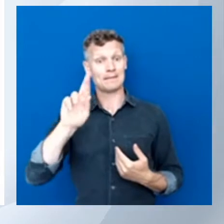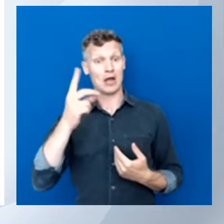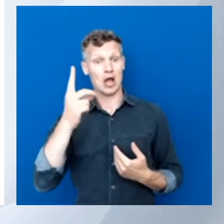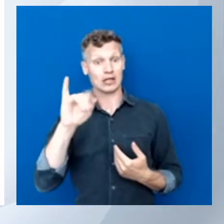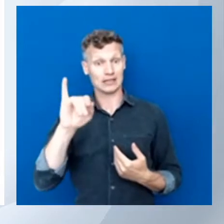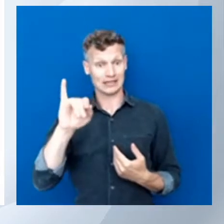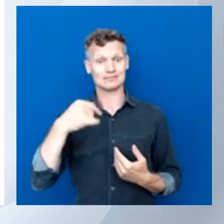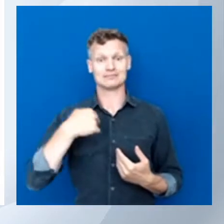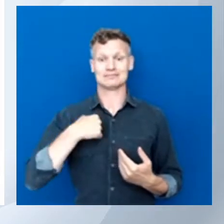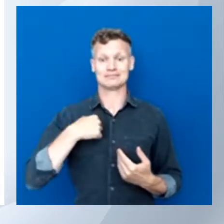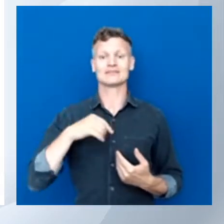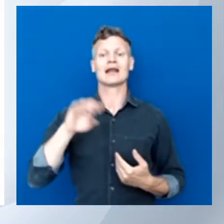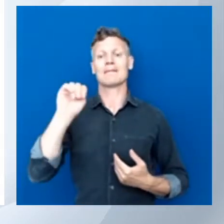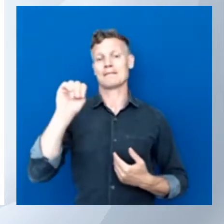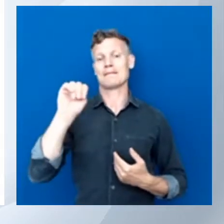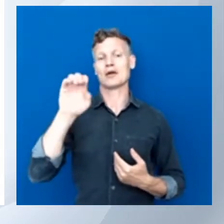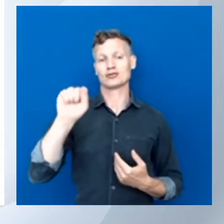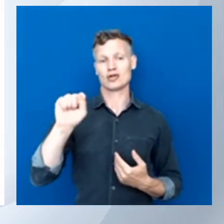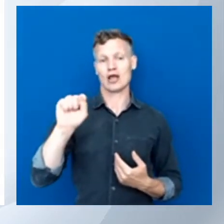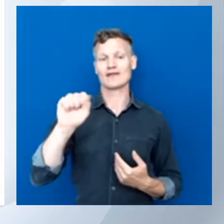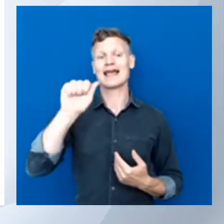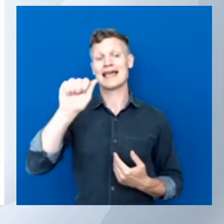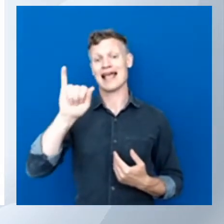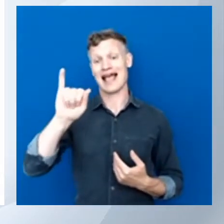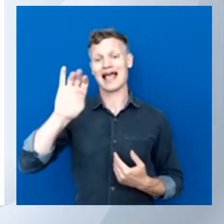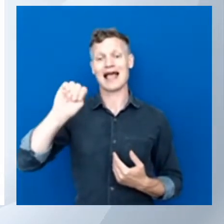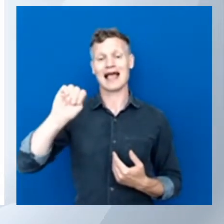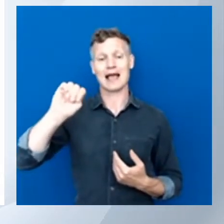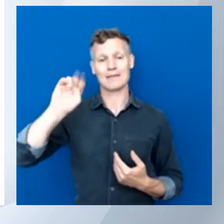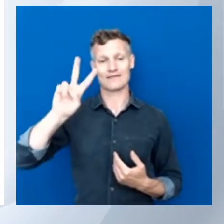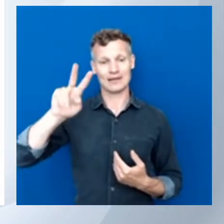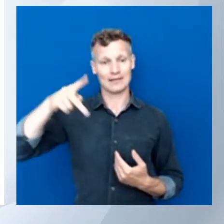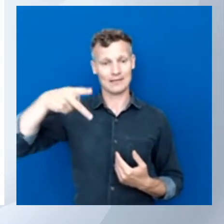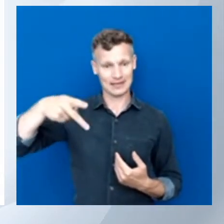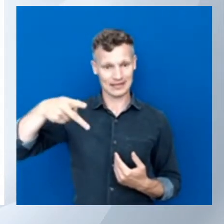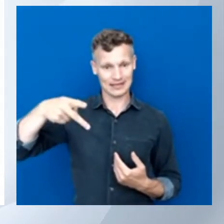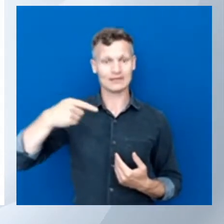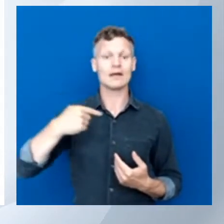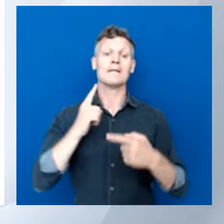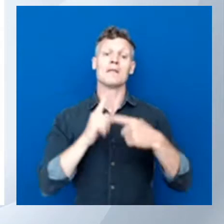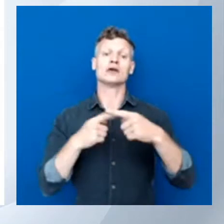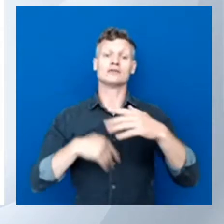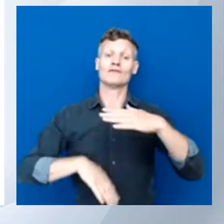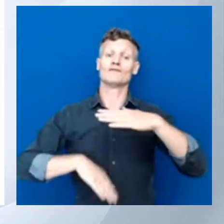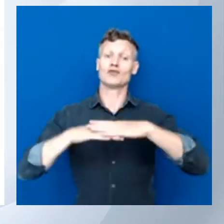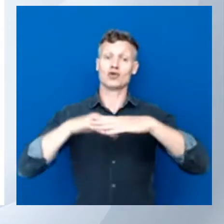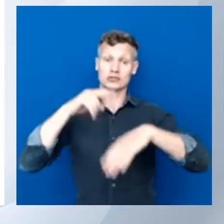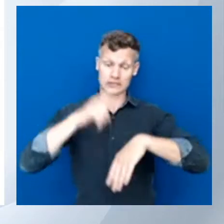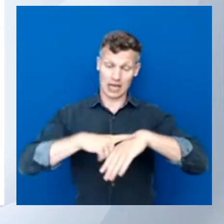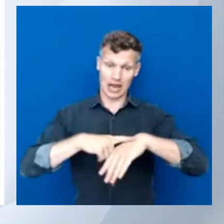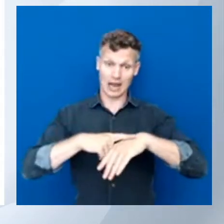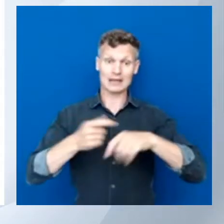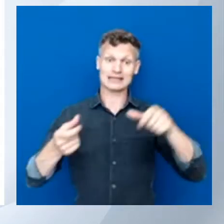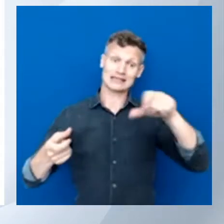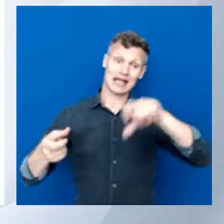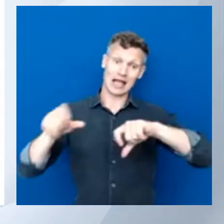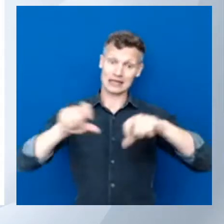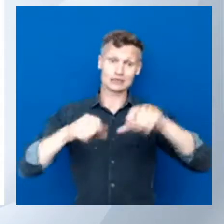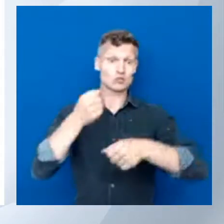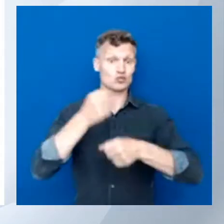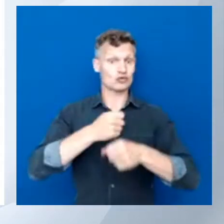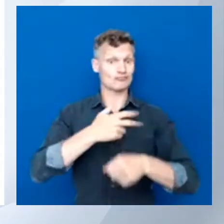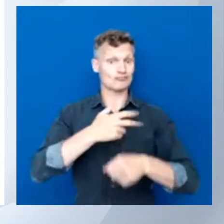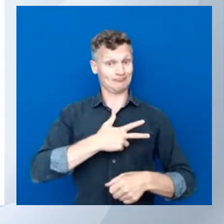data scientist at Lerda, which is a company in Copenhagen in Denmark, but it is coming